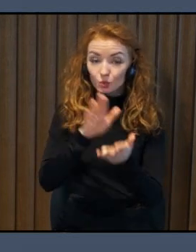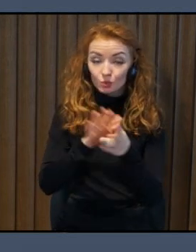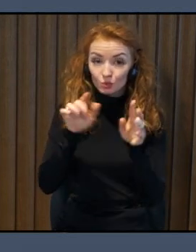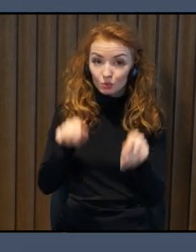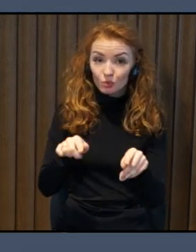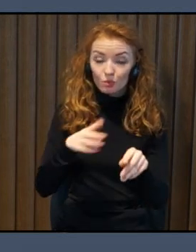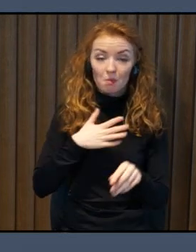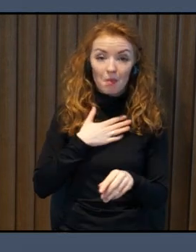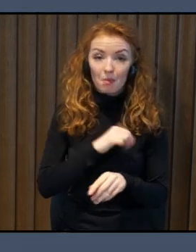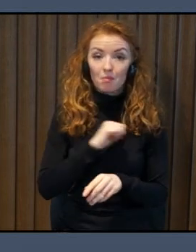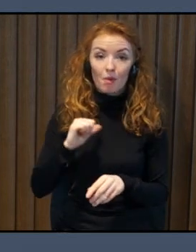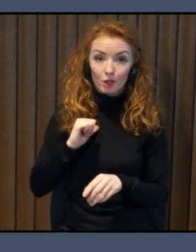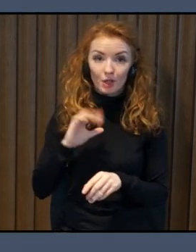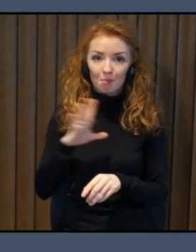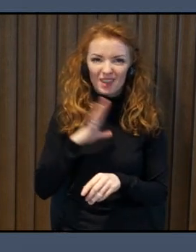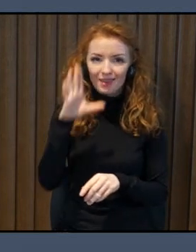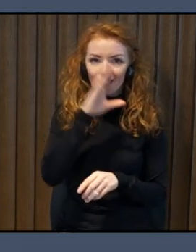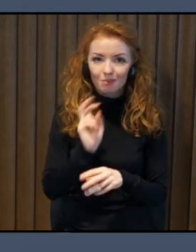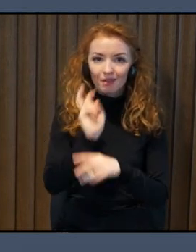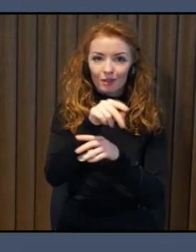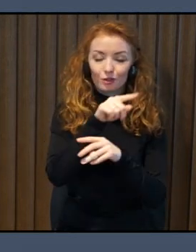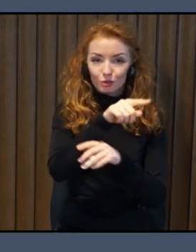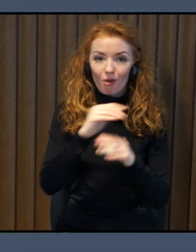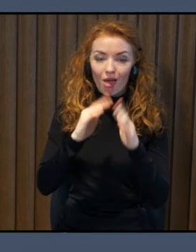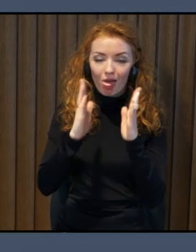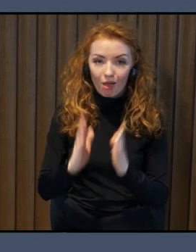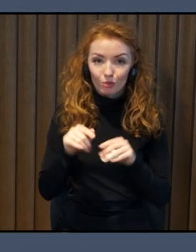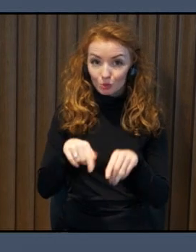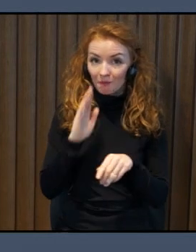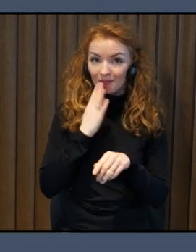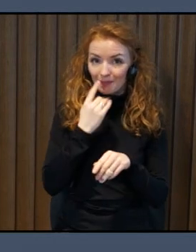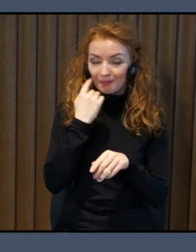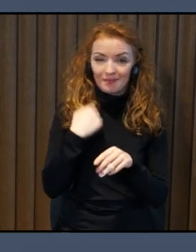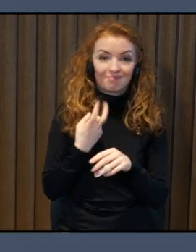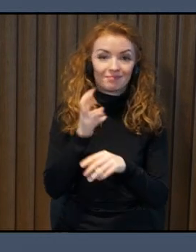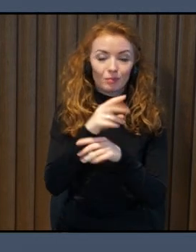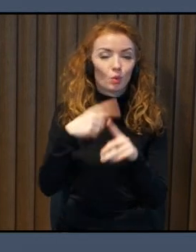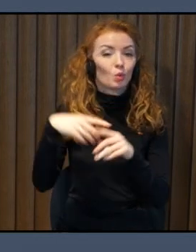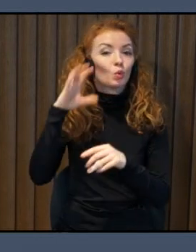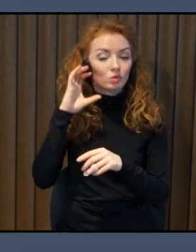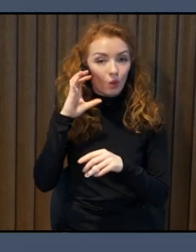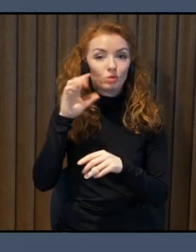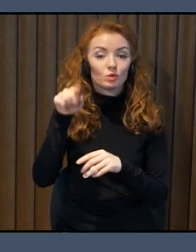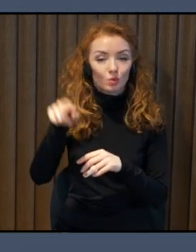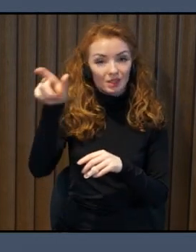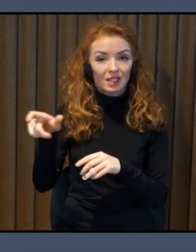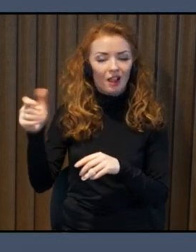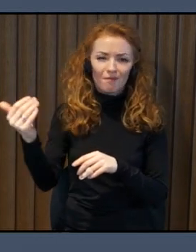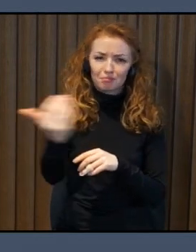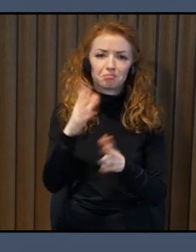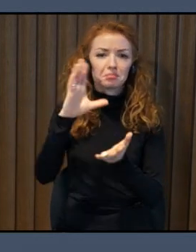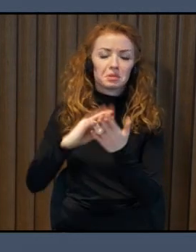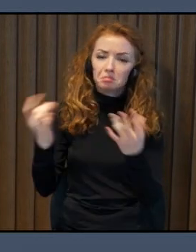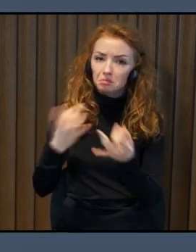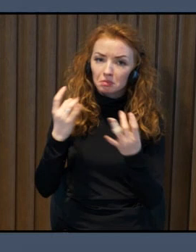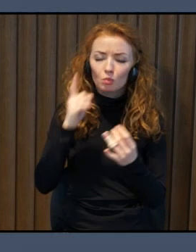handles. And irrespectively of that, I had a chance to be in this building this summer, and I